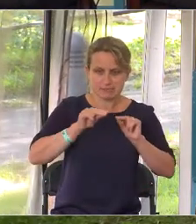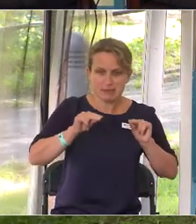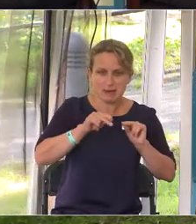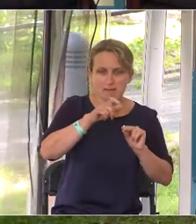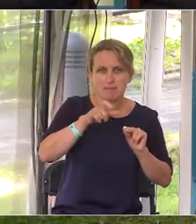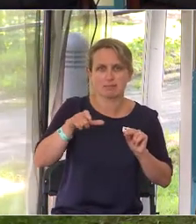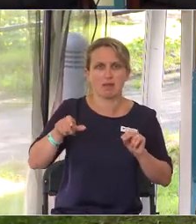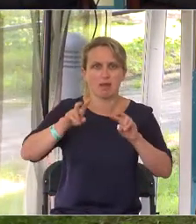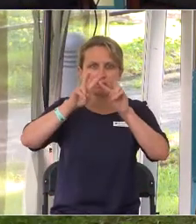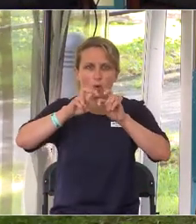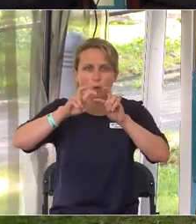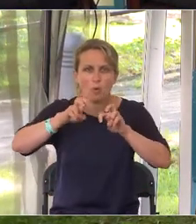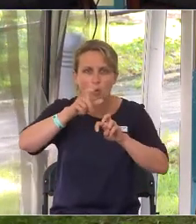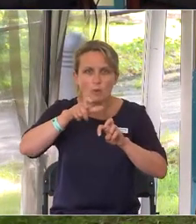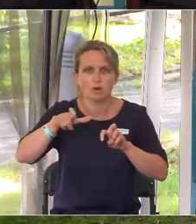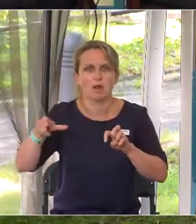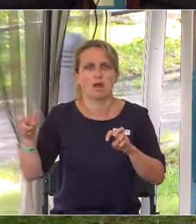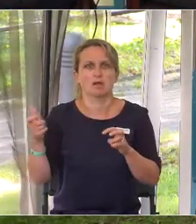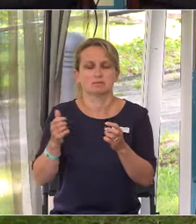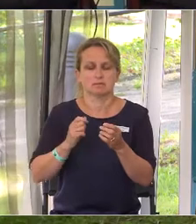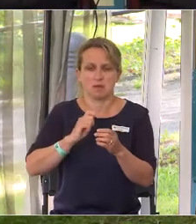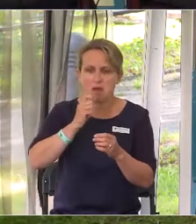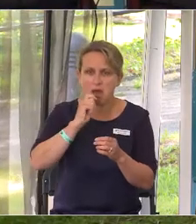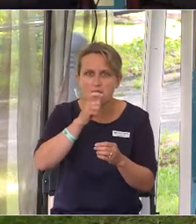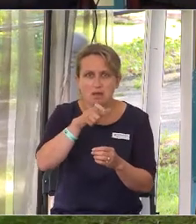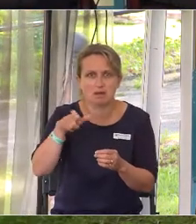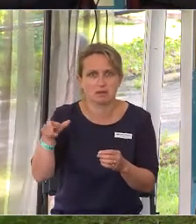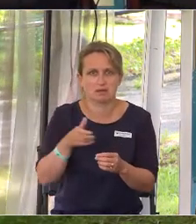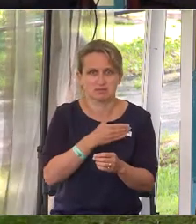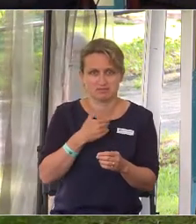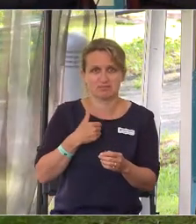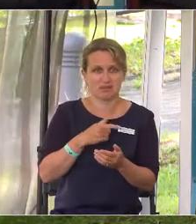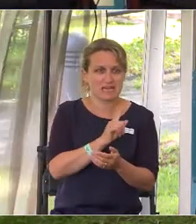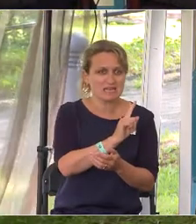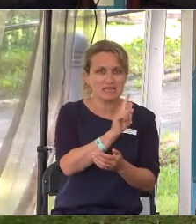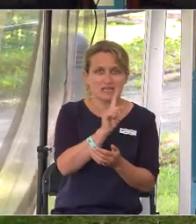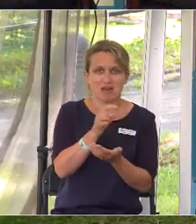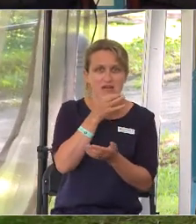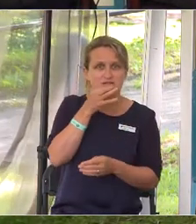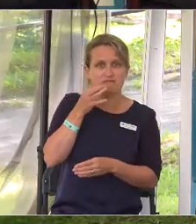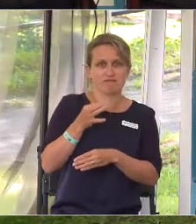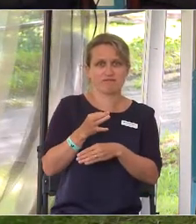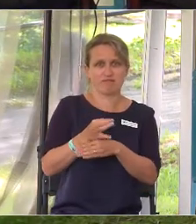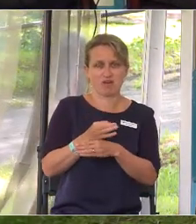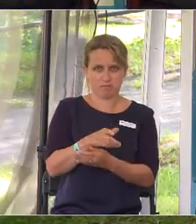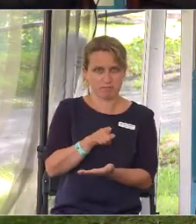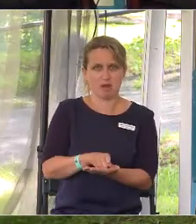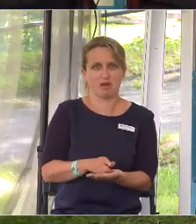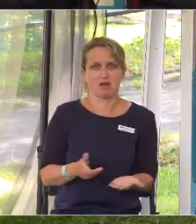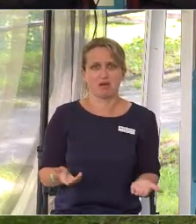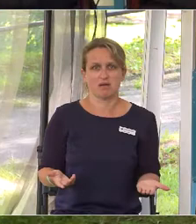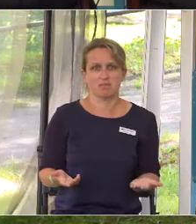as researchers, as politicians, we need to take responsibility every level of society.